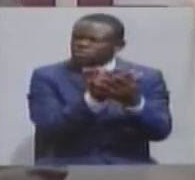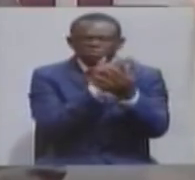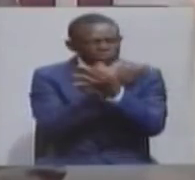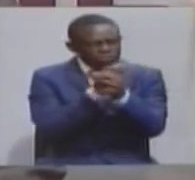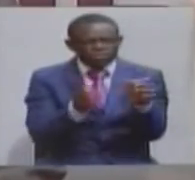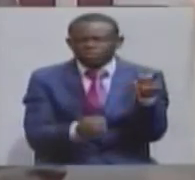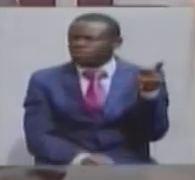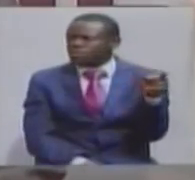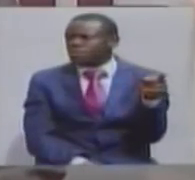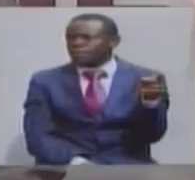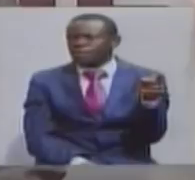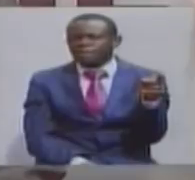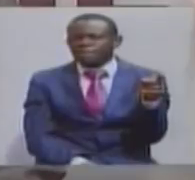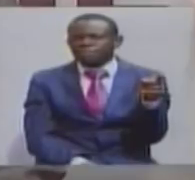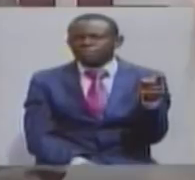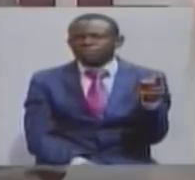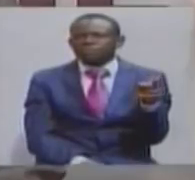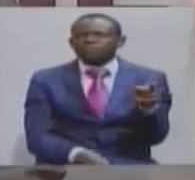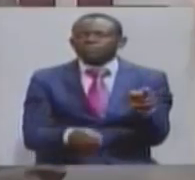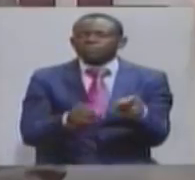skeleton secretariat.